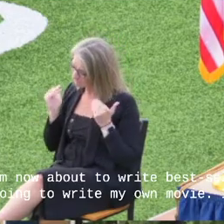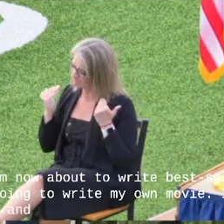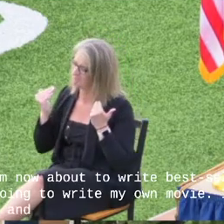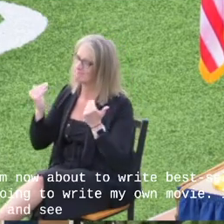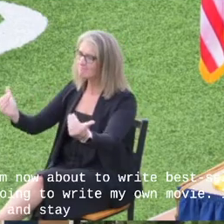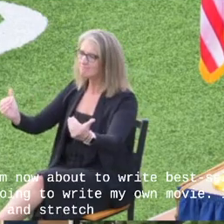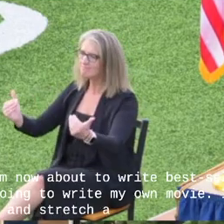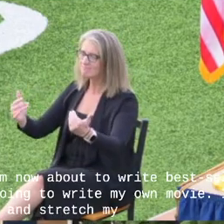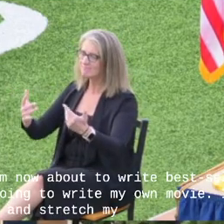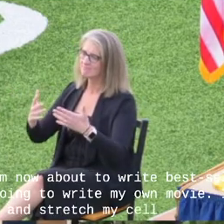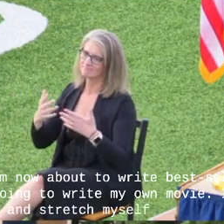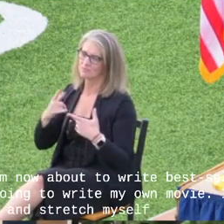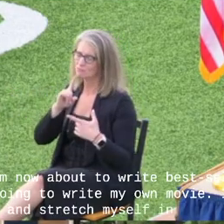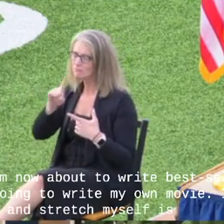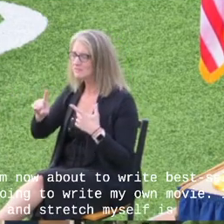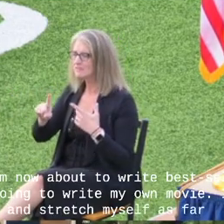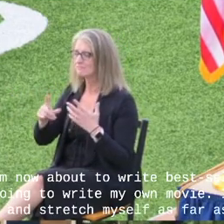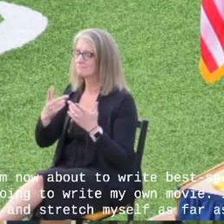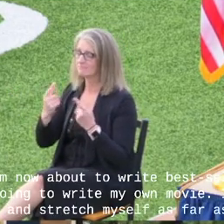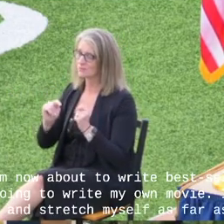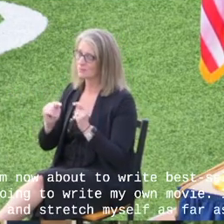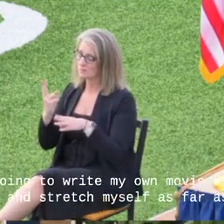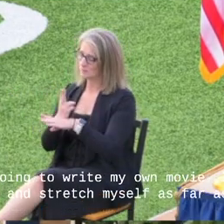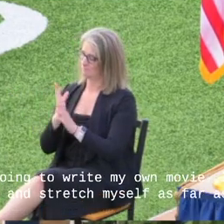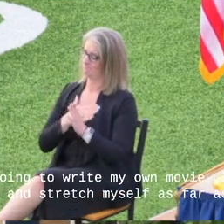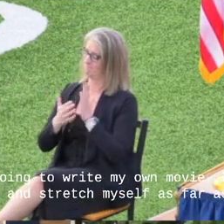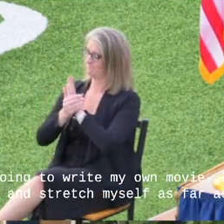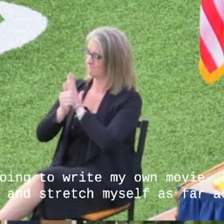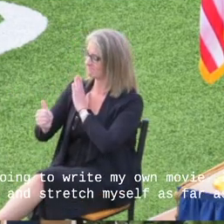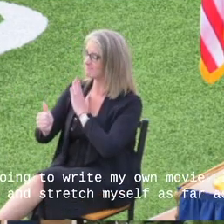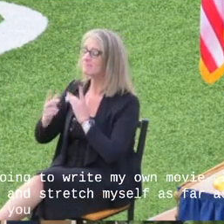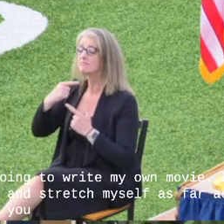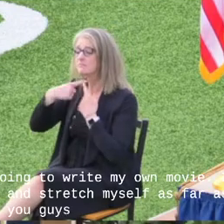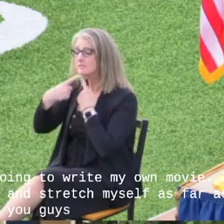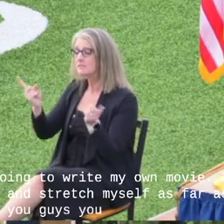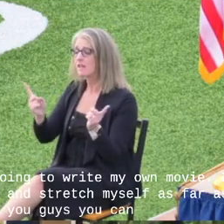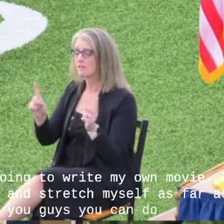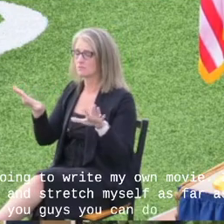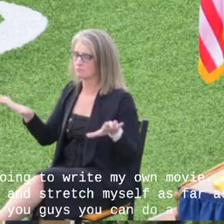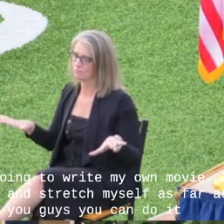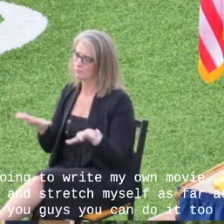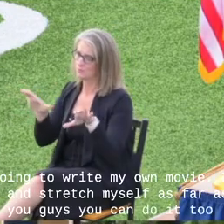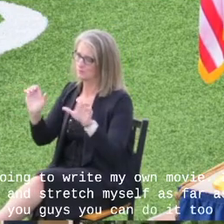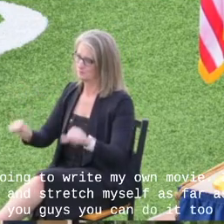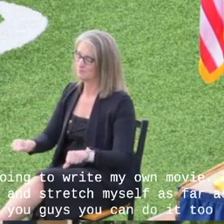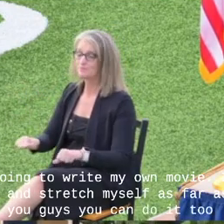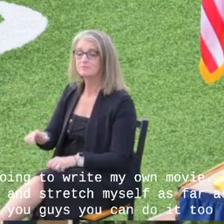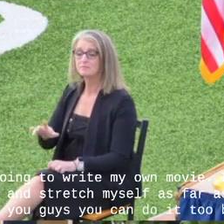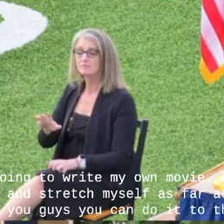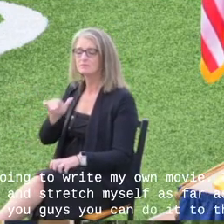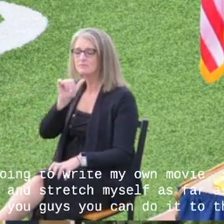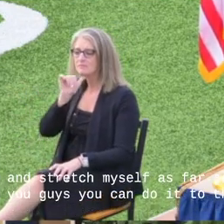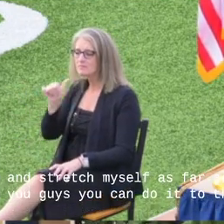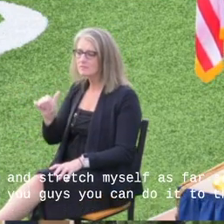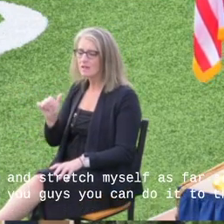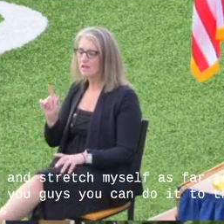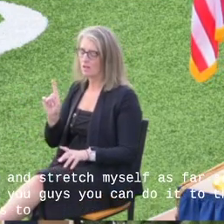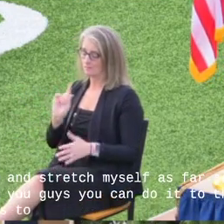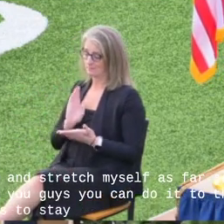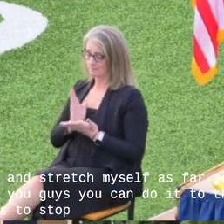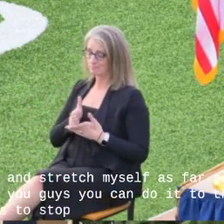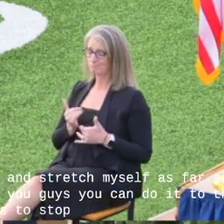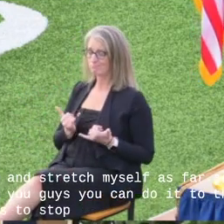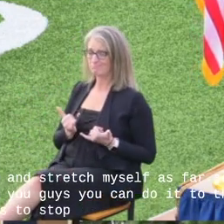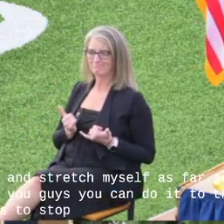and stretch myself as far as I can. I'm telling you guys, you can do it too. This is not where it has to